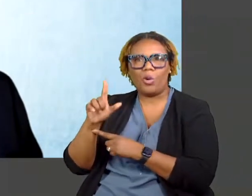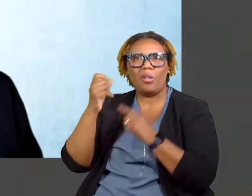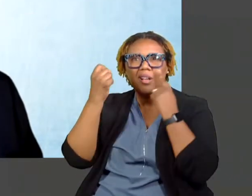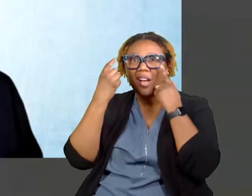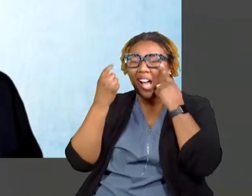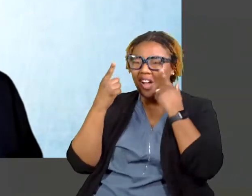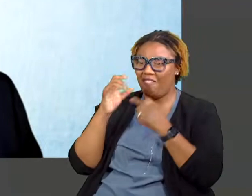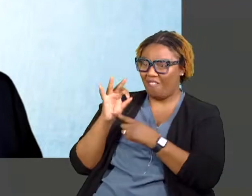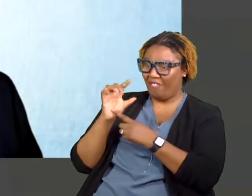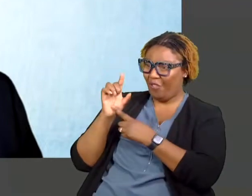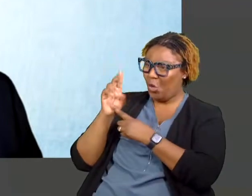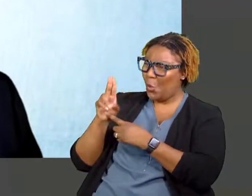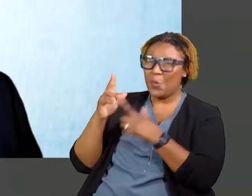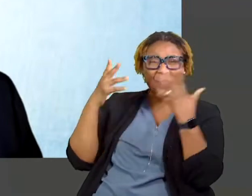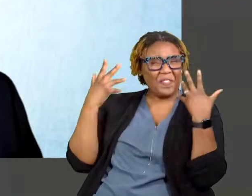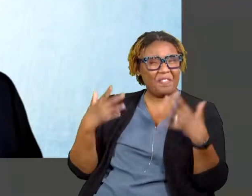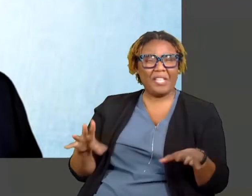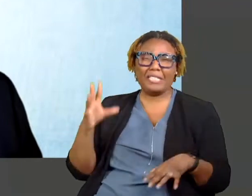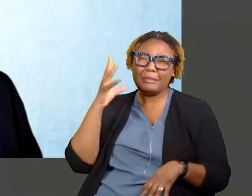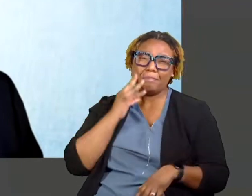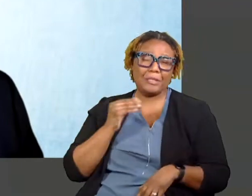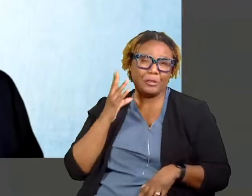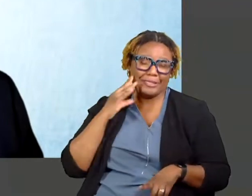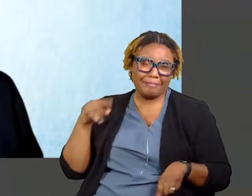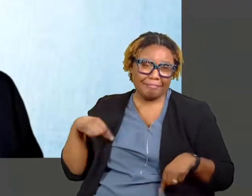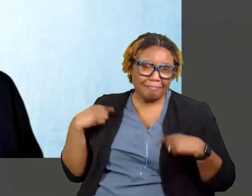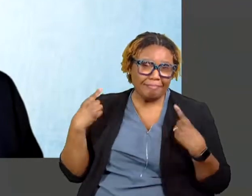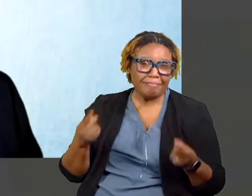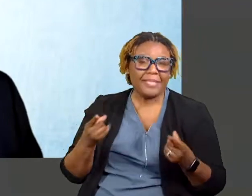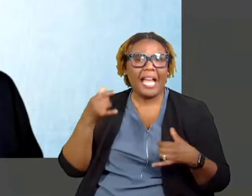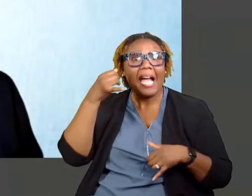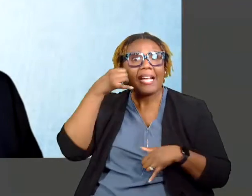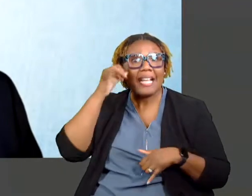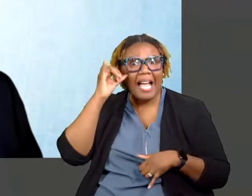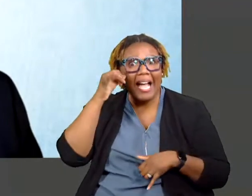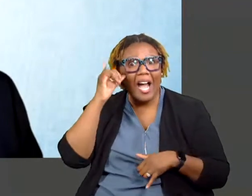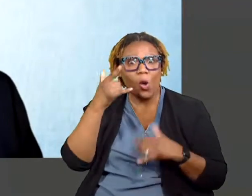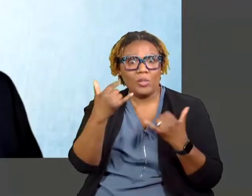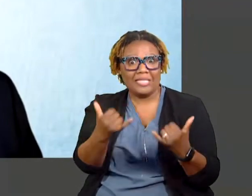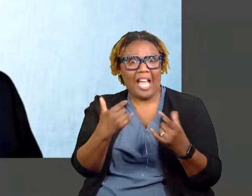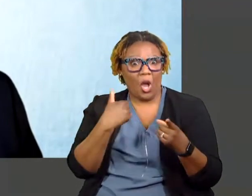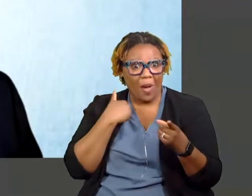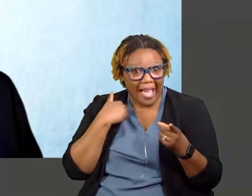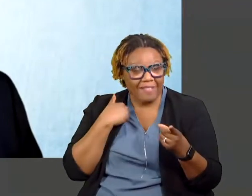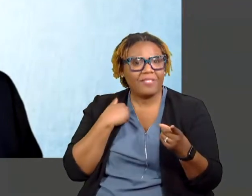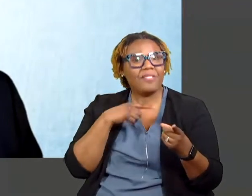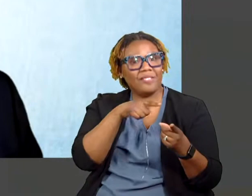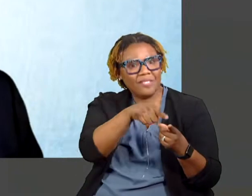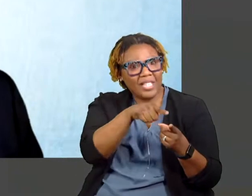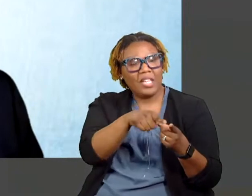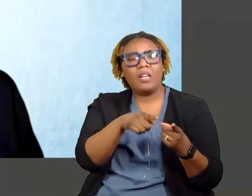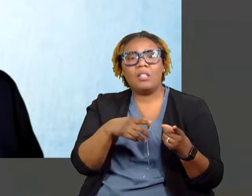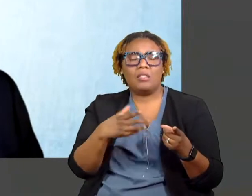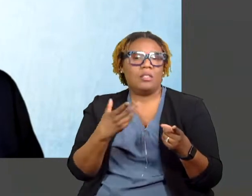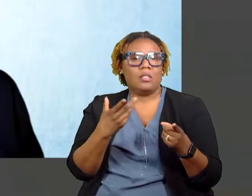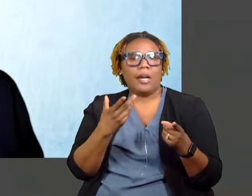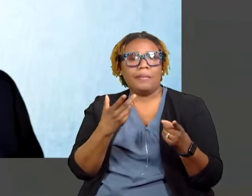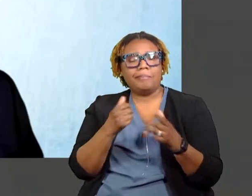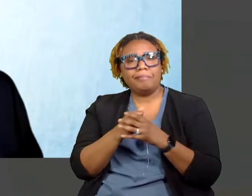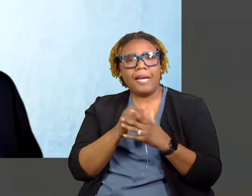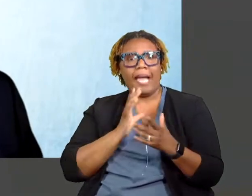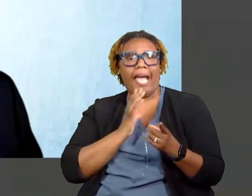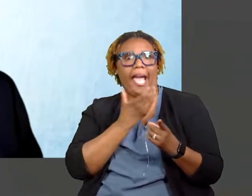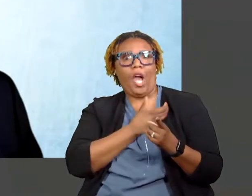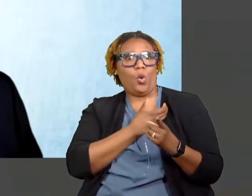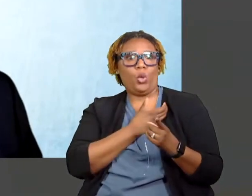particular strain of influenza that's in cows right now, we're not seeing any of the genetic markers associated with resistance to our